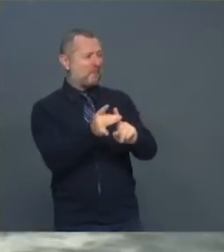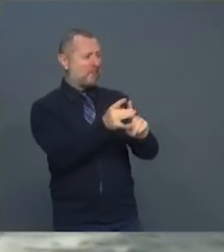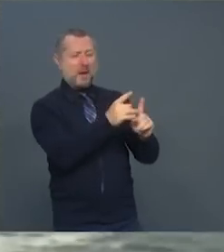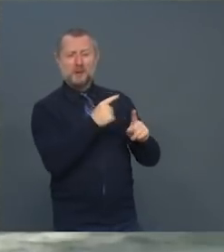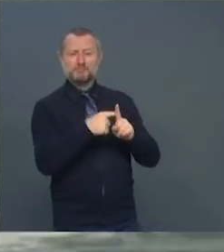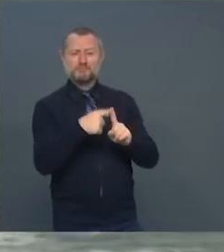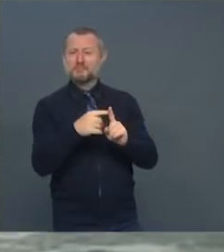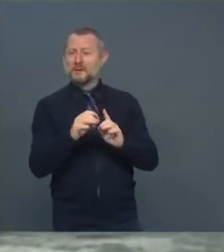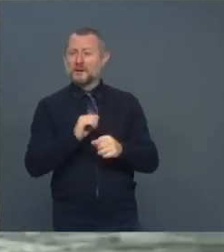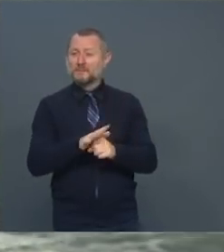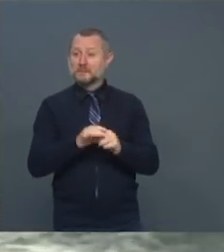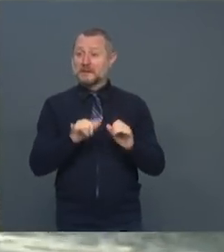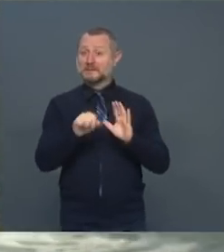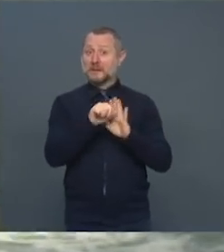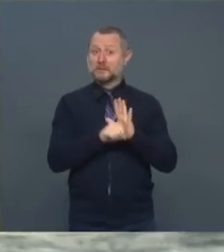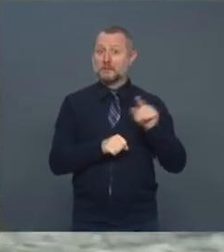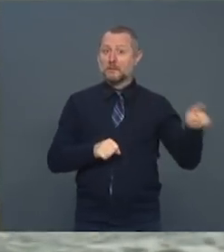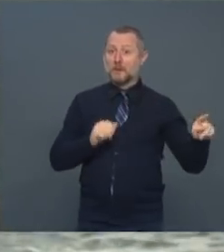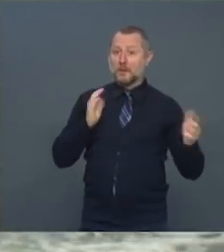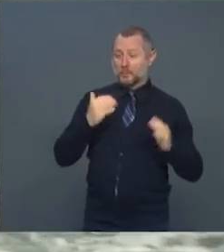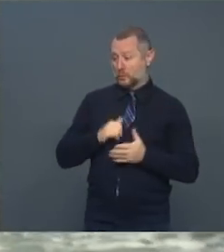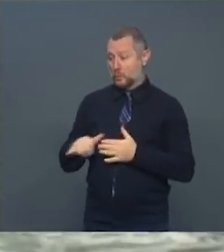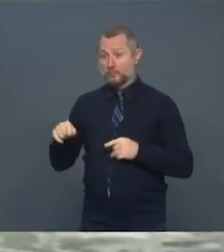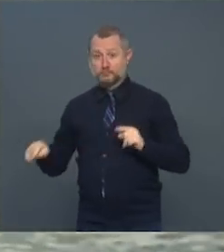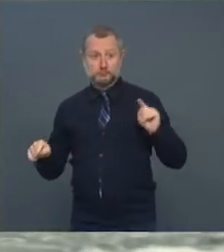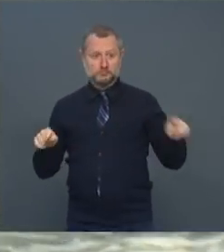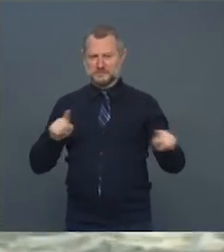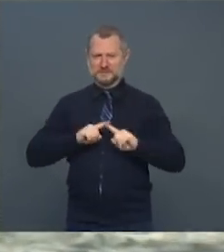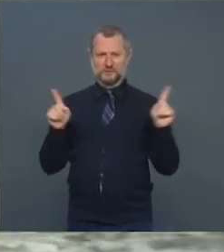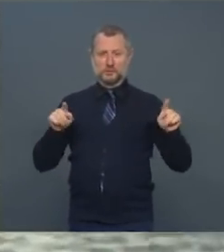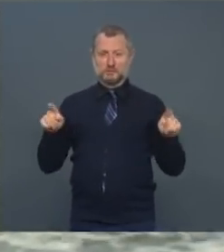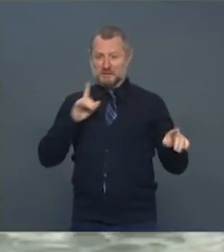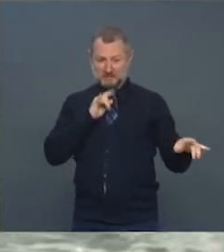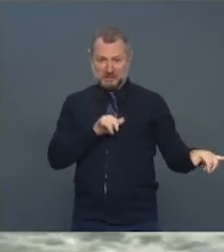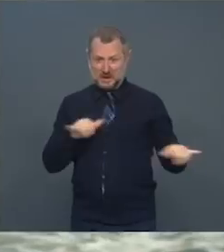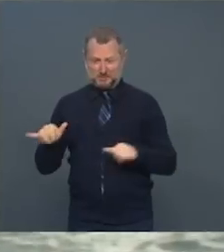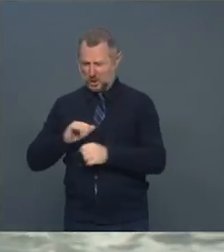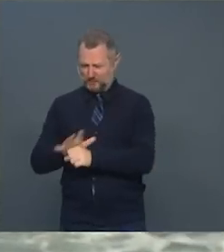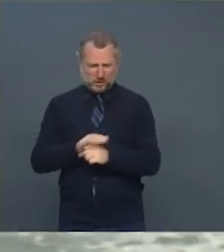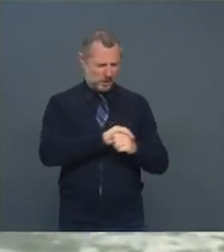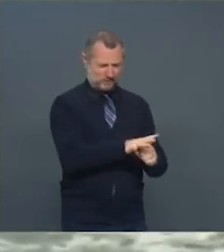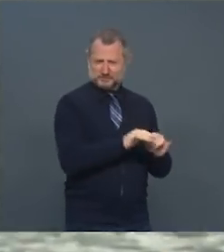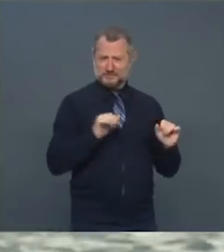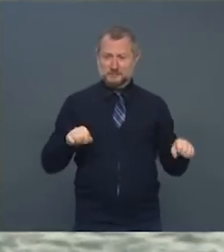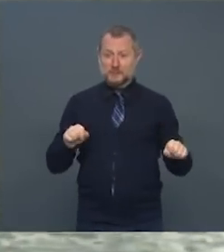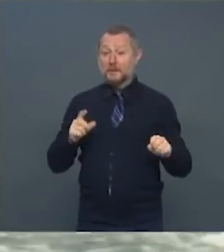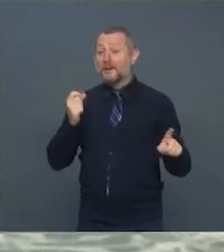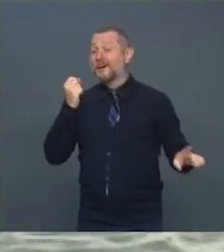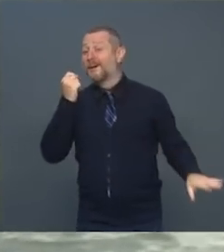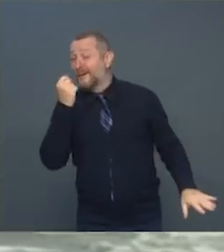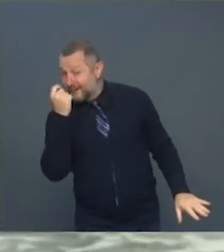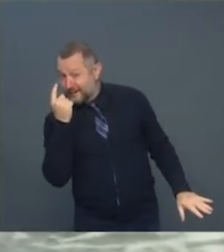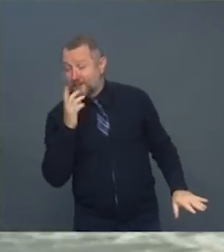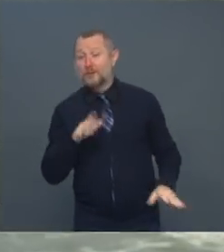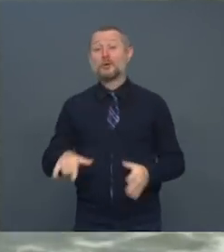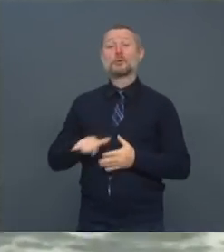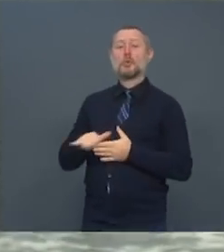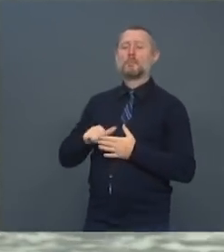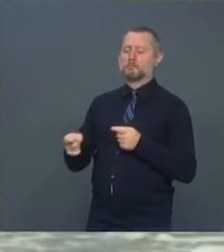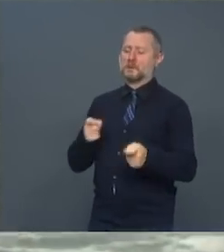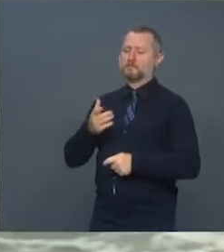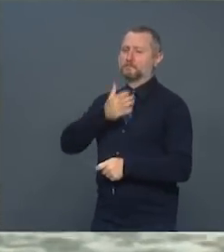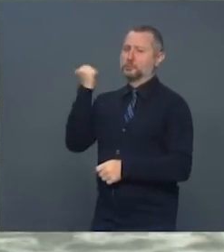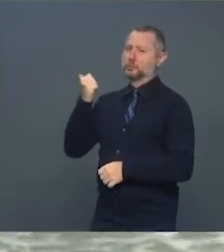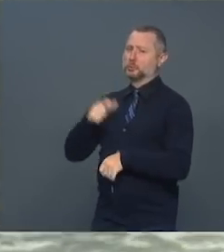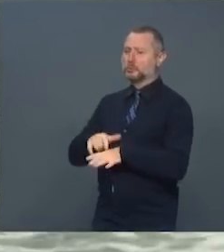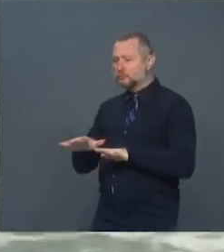states and New York? The virus is the same. It's just that we are managing it. And